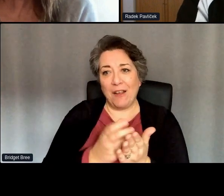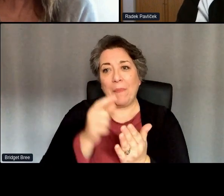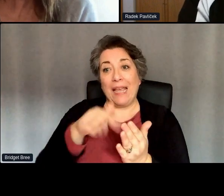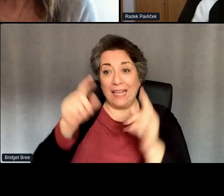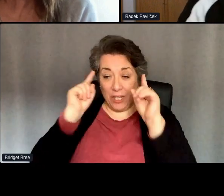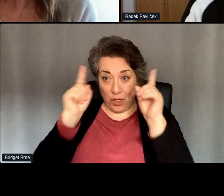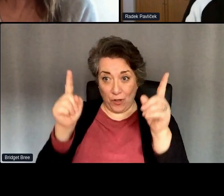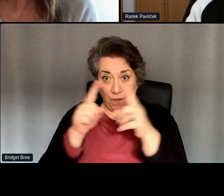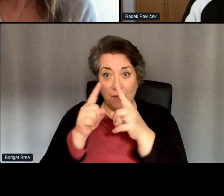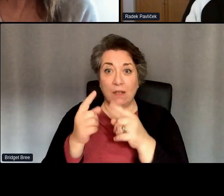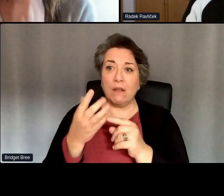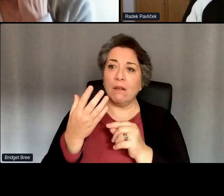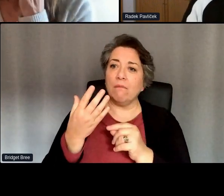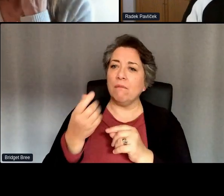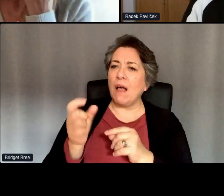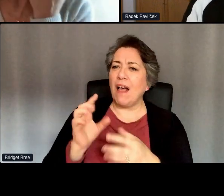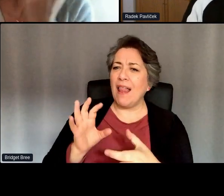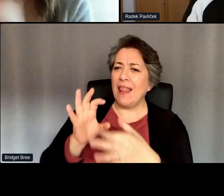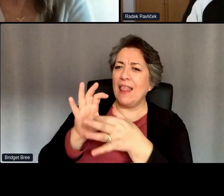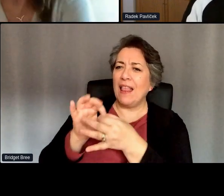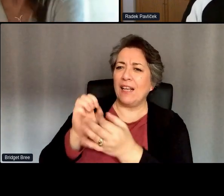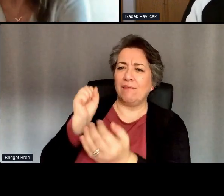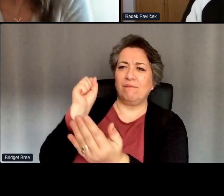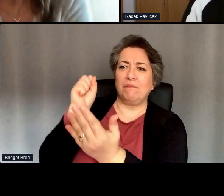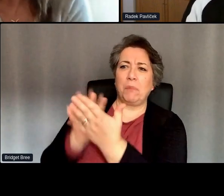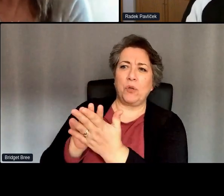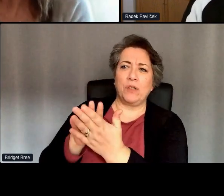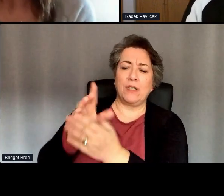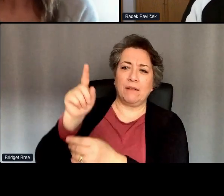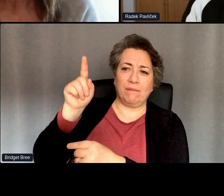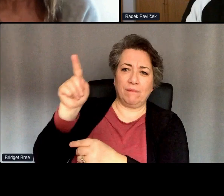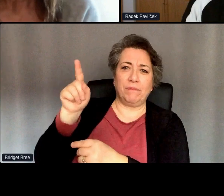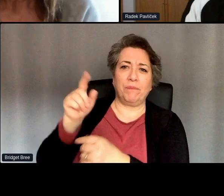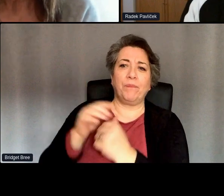one of the projects that we have been participating in called IAAP.